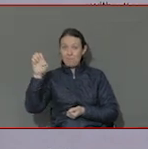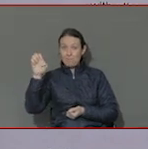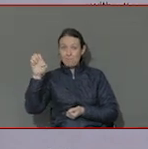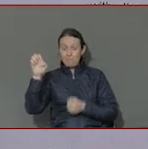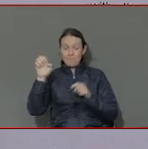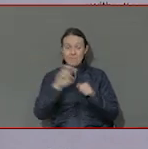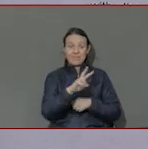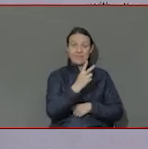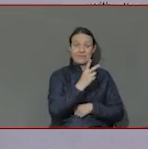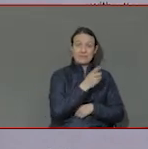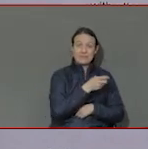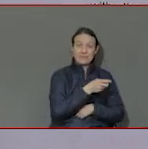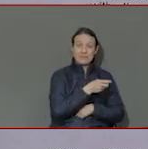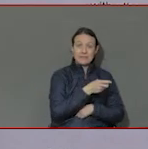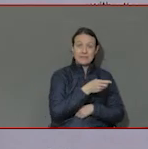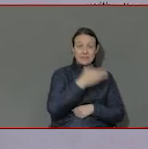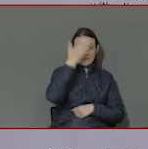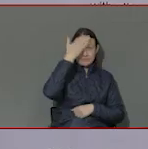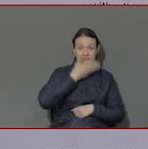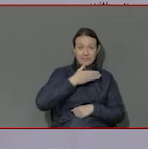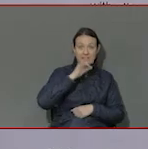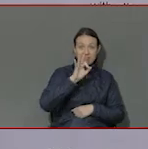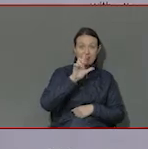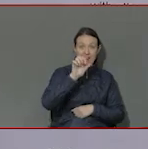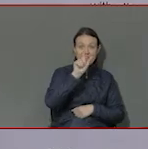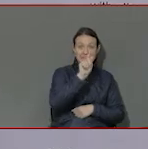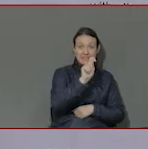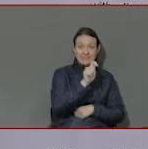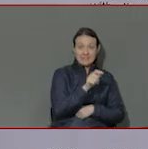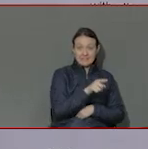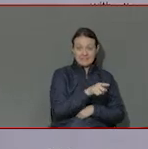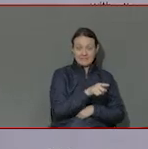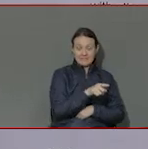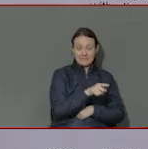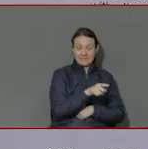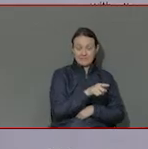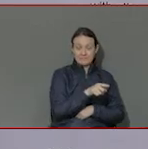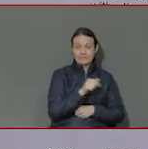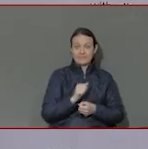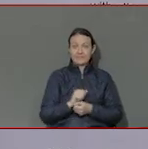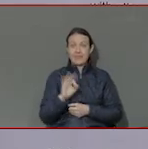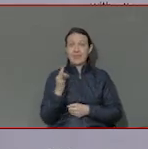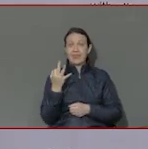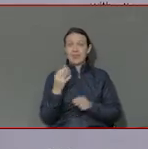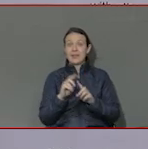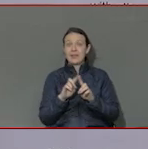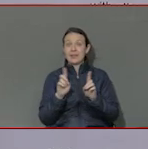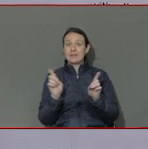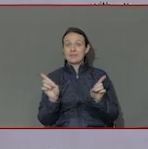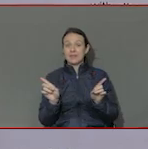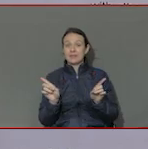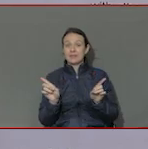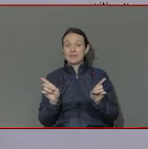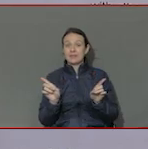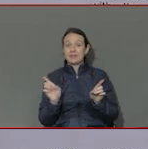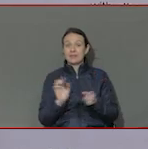2 is flat. Flat face. Then the third one, what is it that you see as